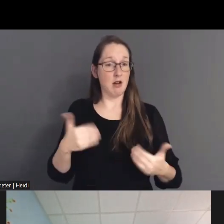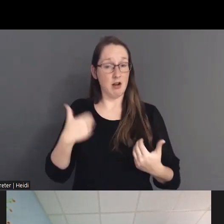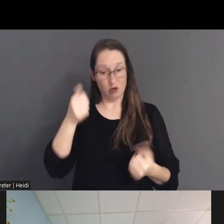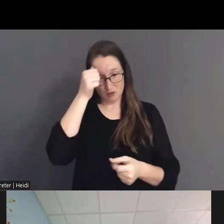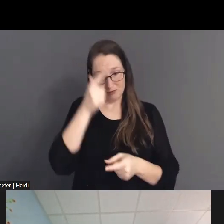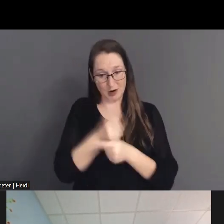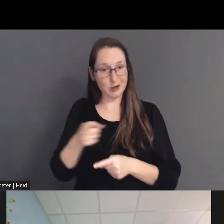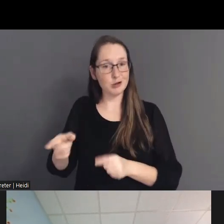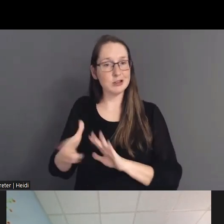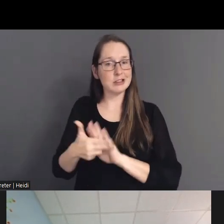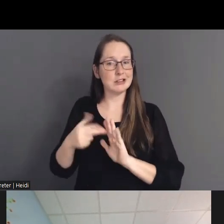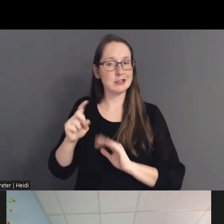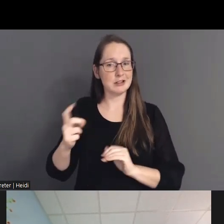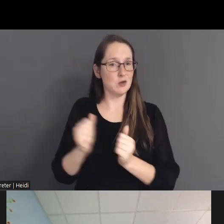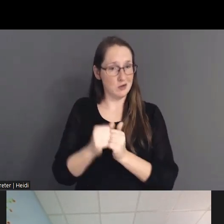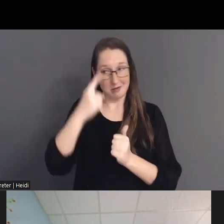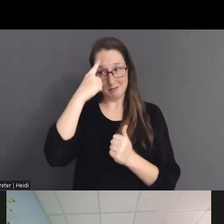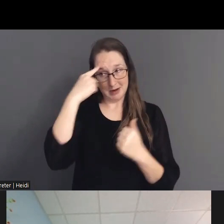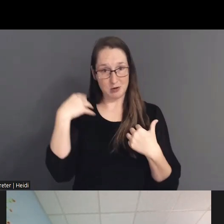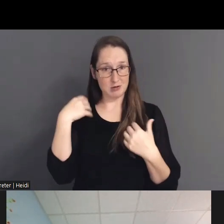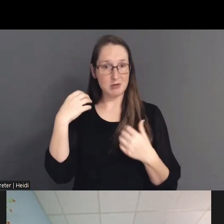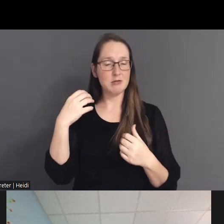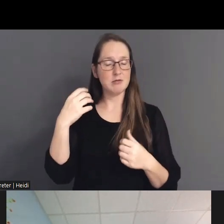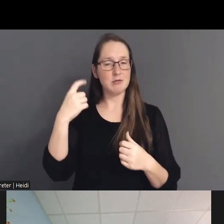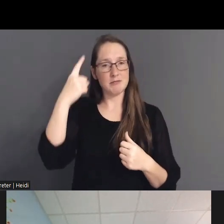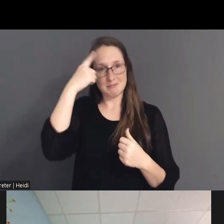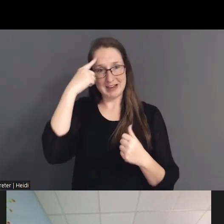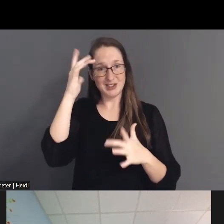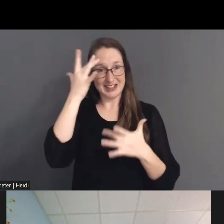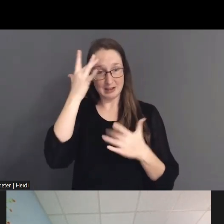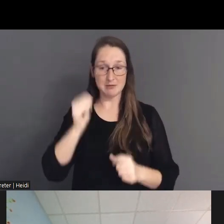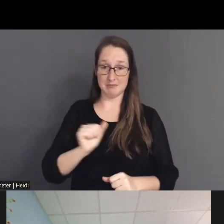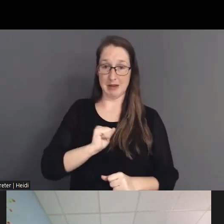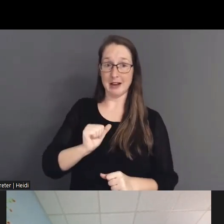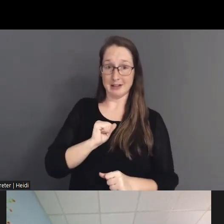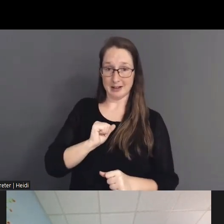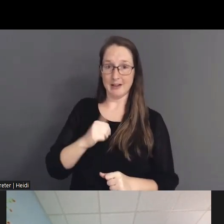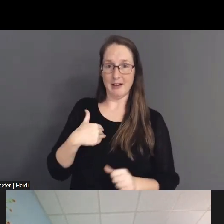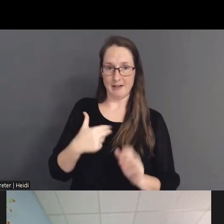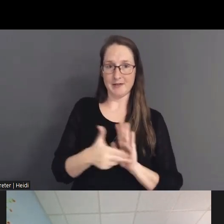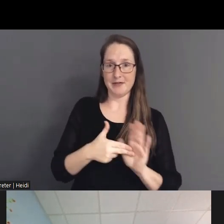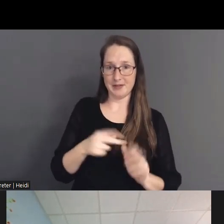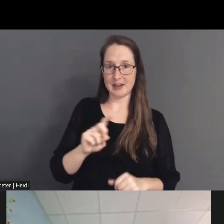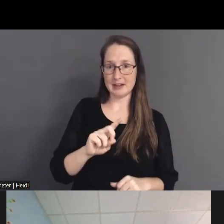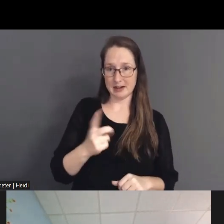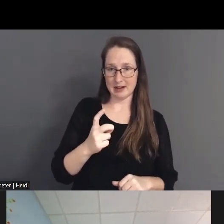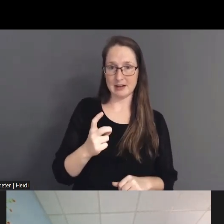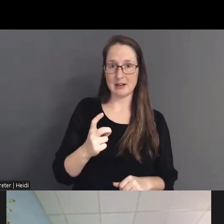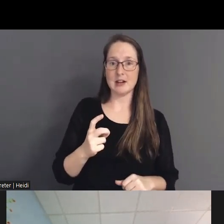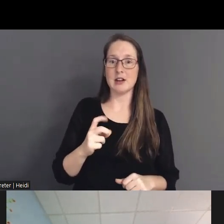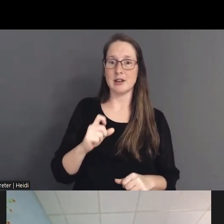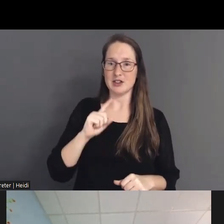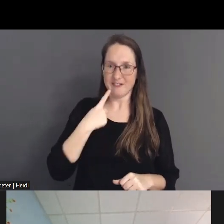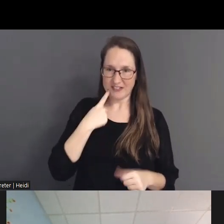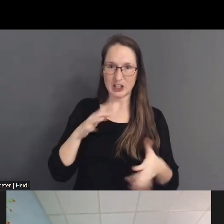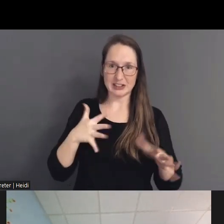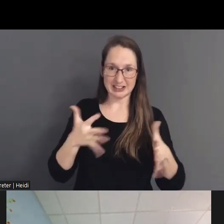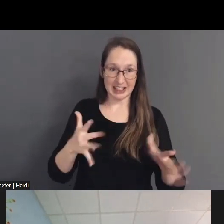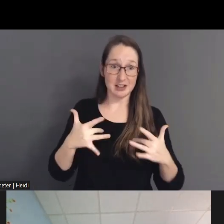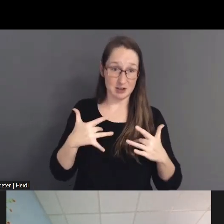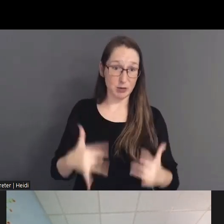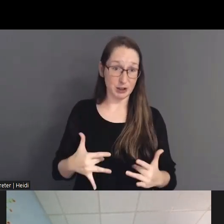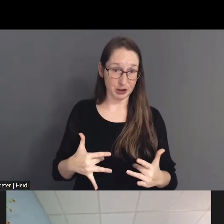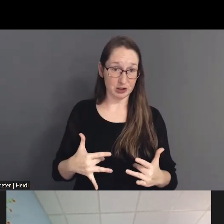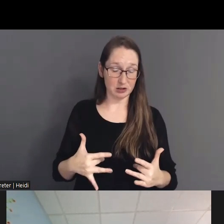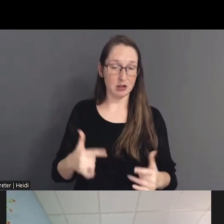who is diagnosed with a mental illness, and I myself have a diagnosis of severe anxiety and depression.